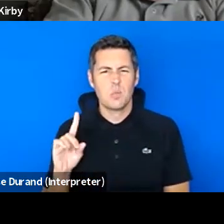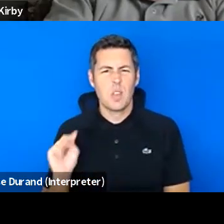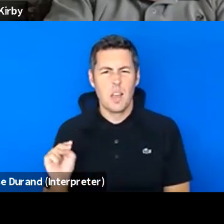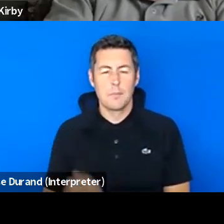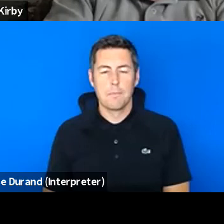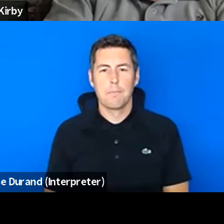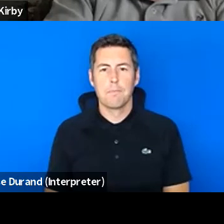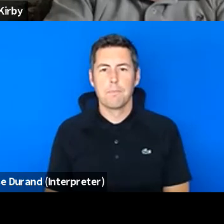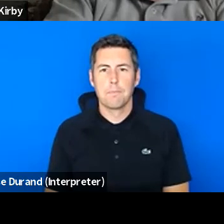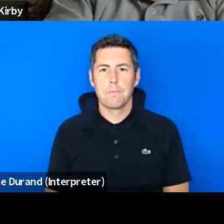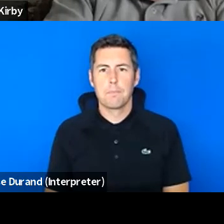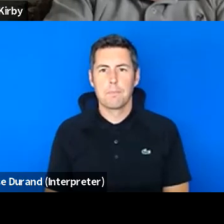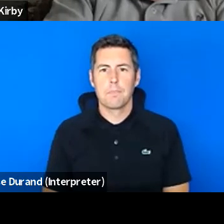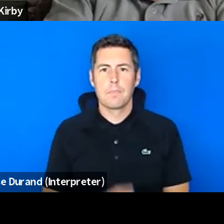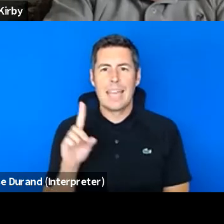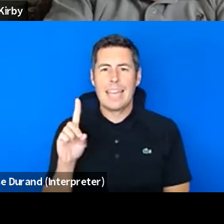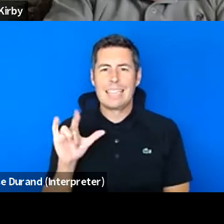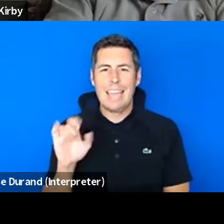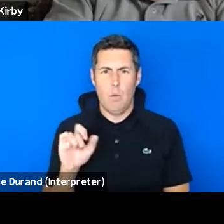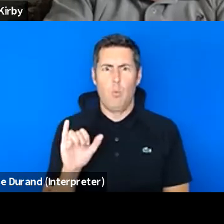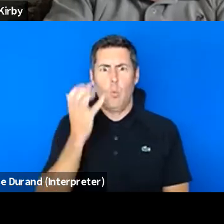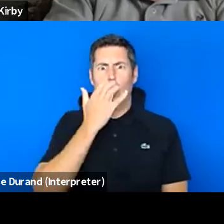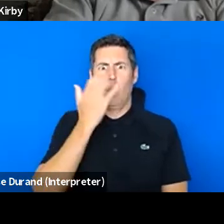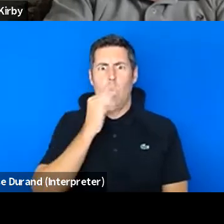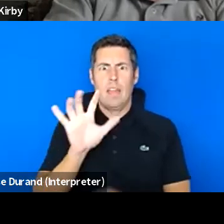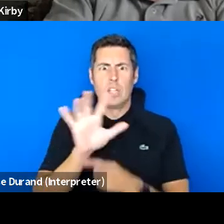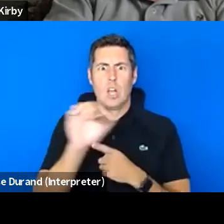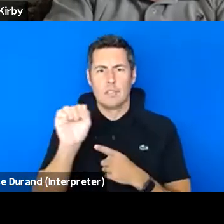other That questions? looks awesome. That looks absolutely awesome.